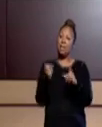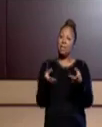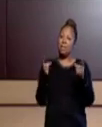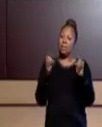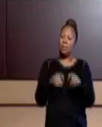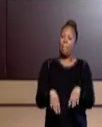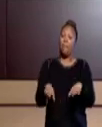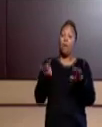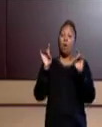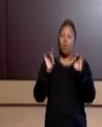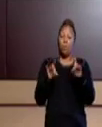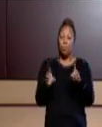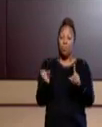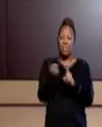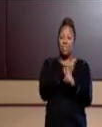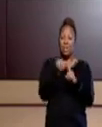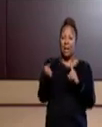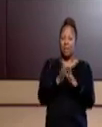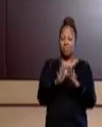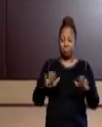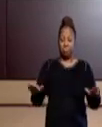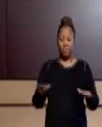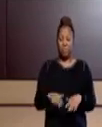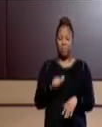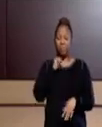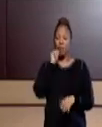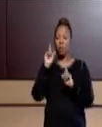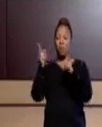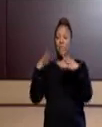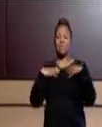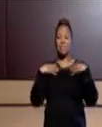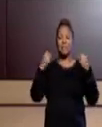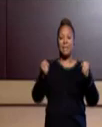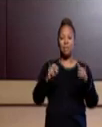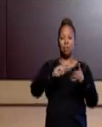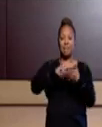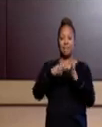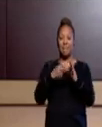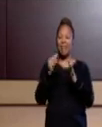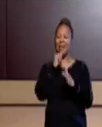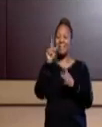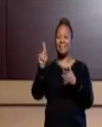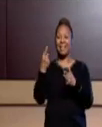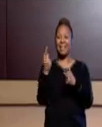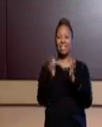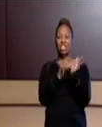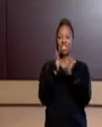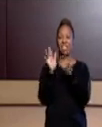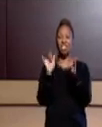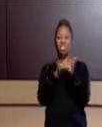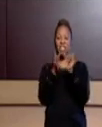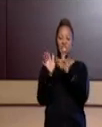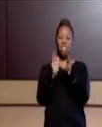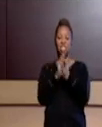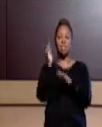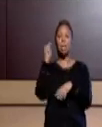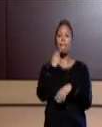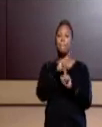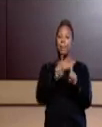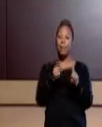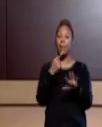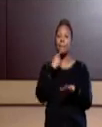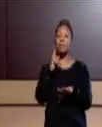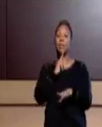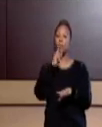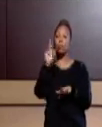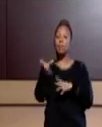if you have never gone back to be healed intentionally. And not just saying Jesus, Jesus, Jesus. I know people are being healed that way. Yeah. But I'm saying